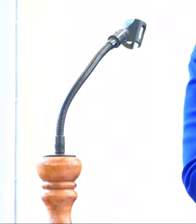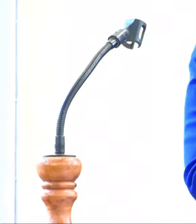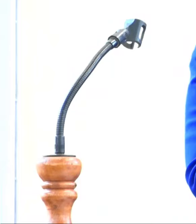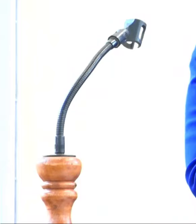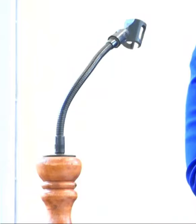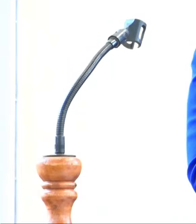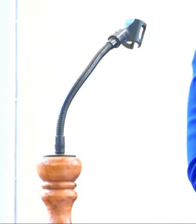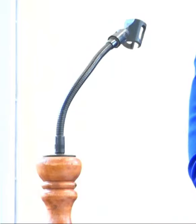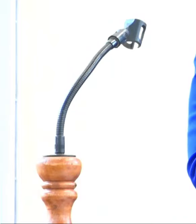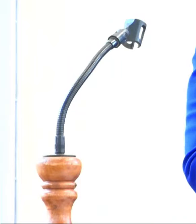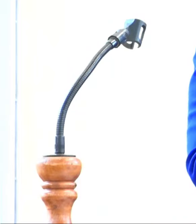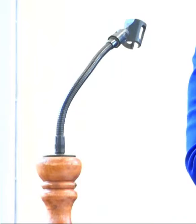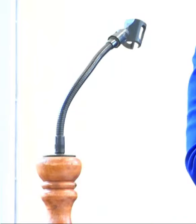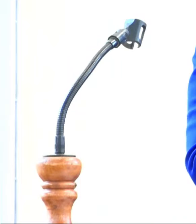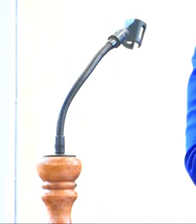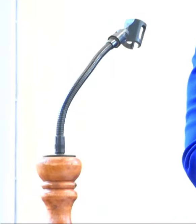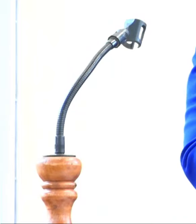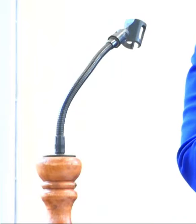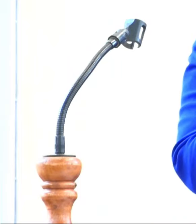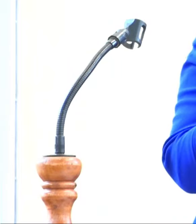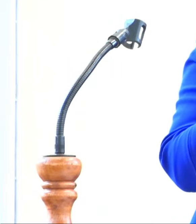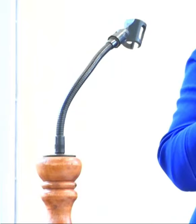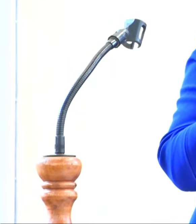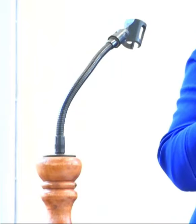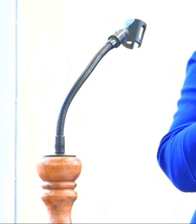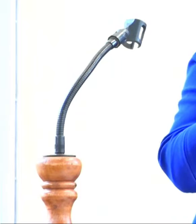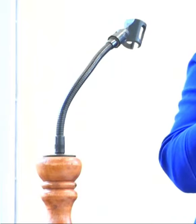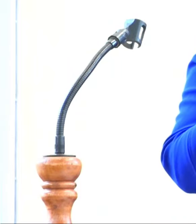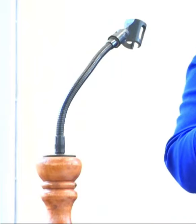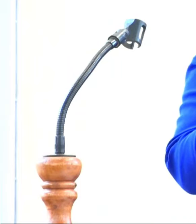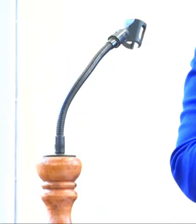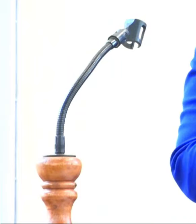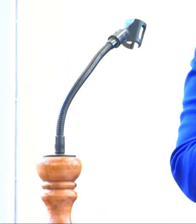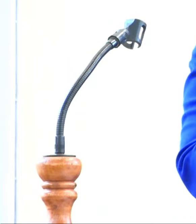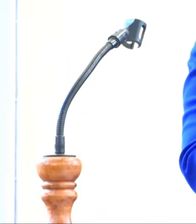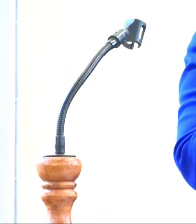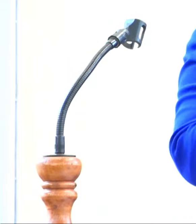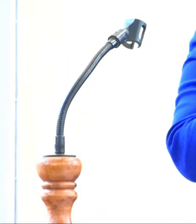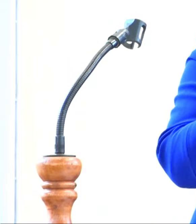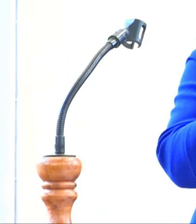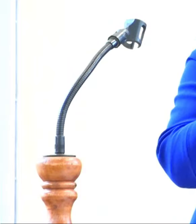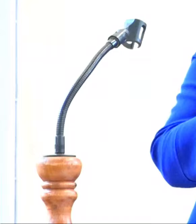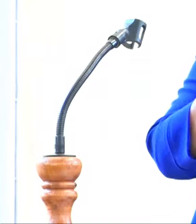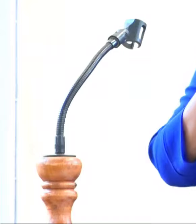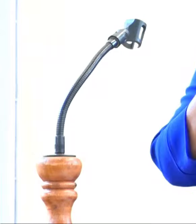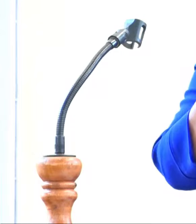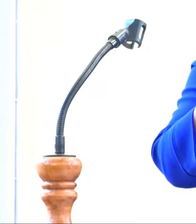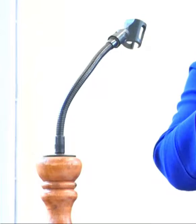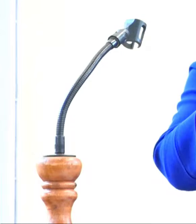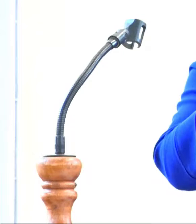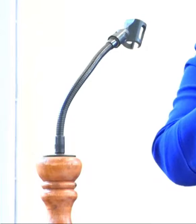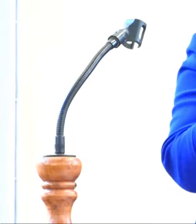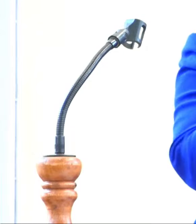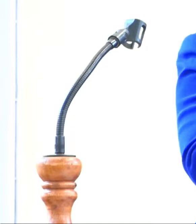I. I am the king, I am the servant, and I am the kingdom. I am the ruler of